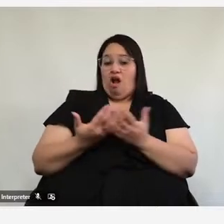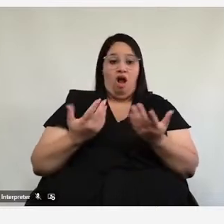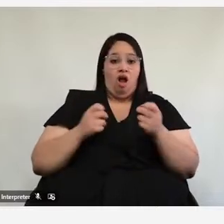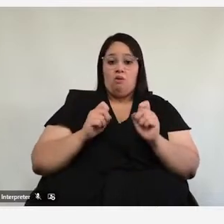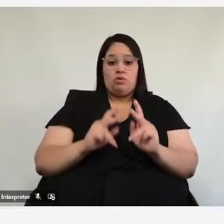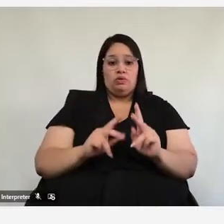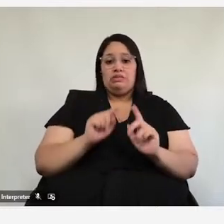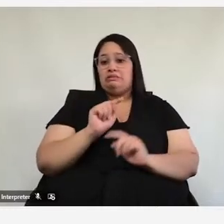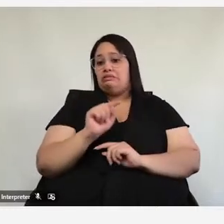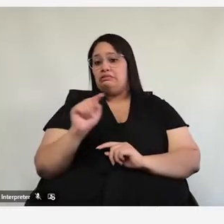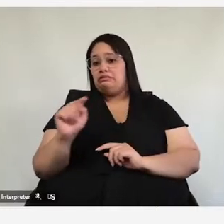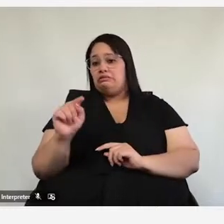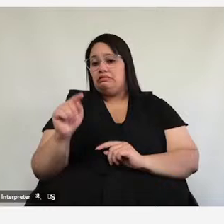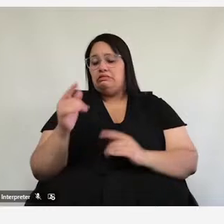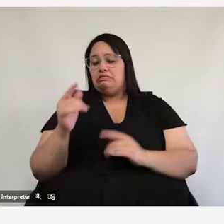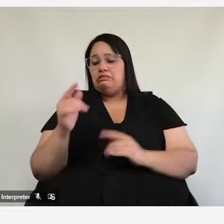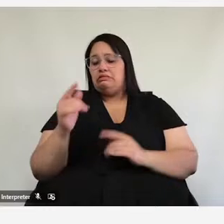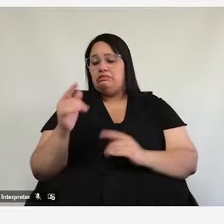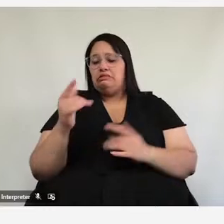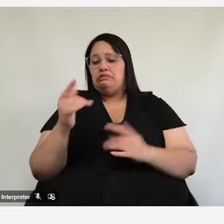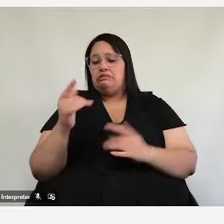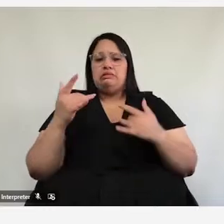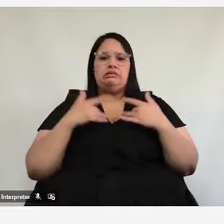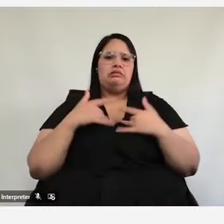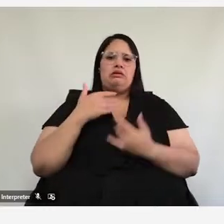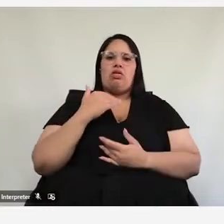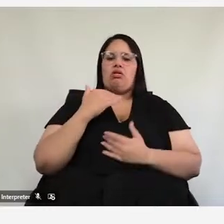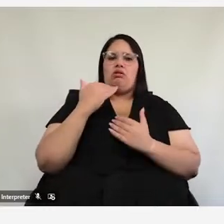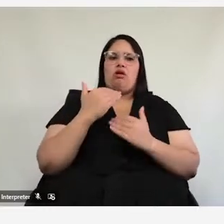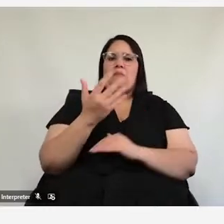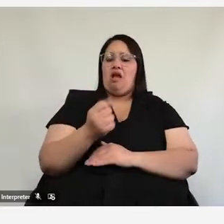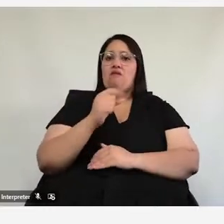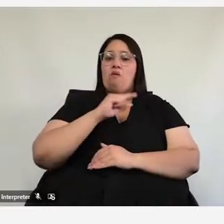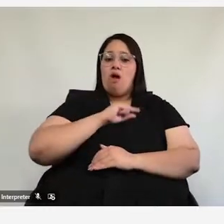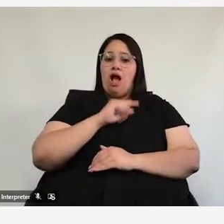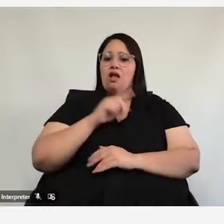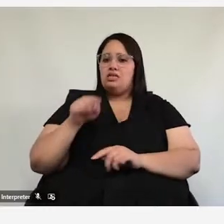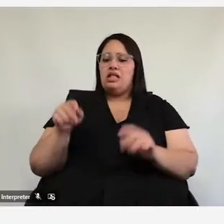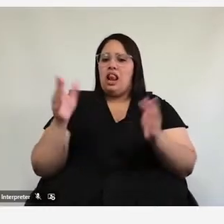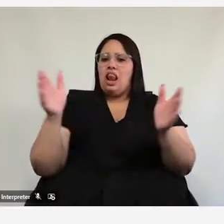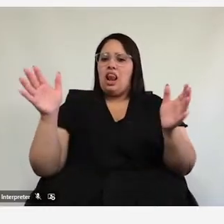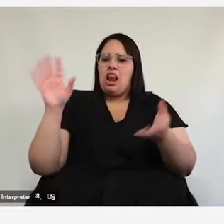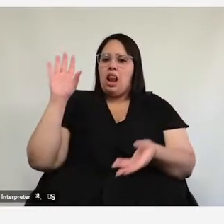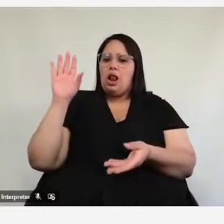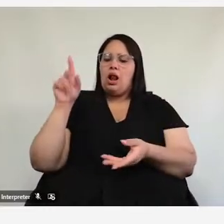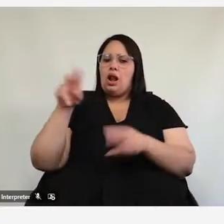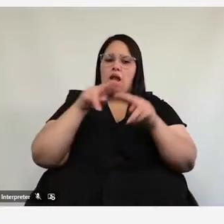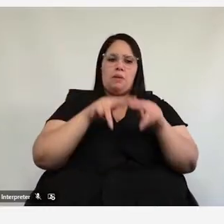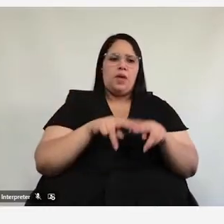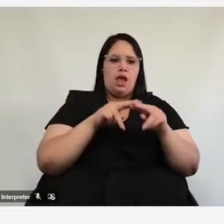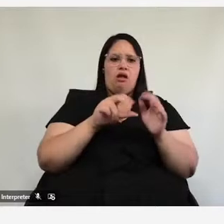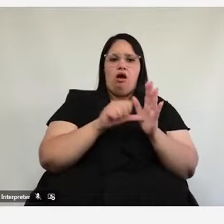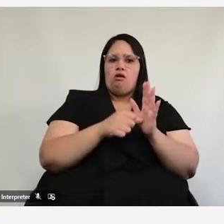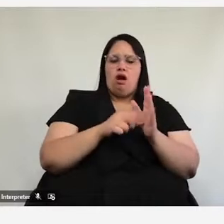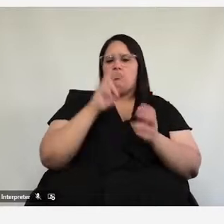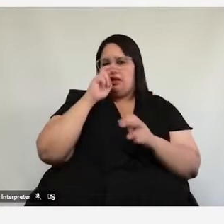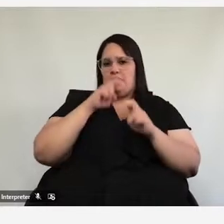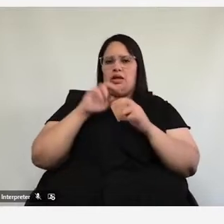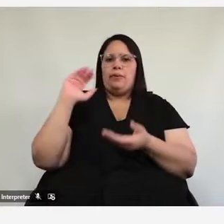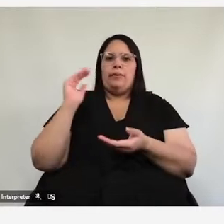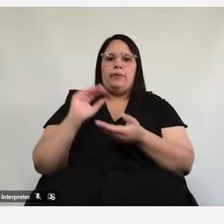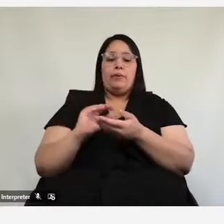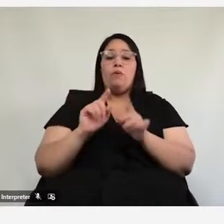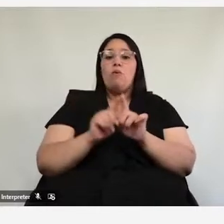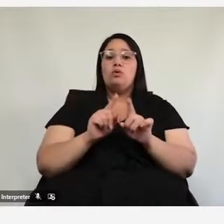opportunities are concerned, so that less can rely on grant handouts. Moreover, empowering